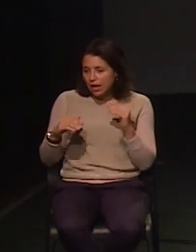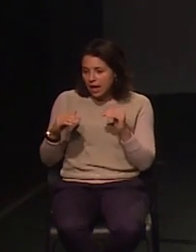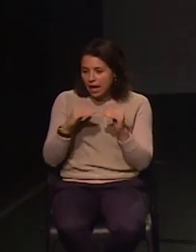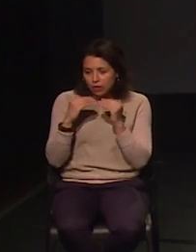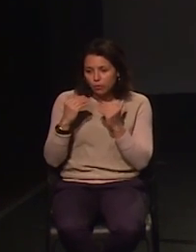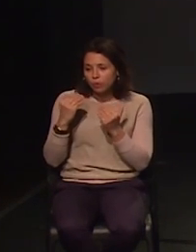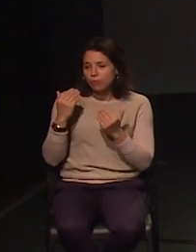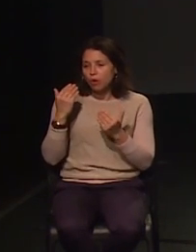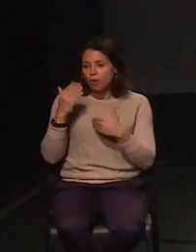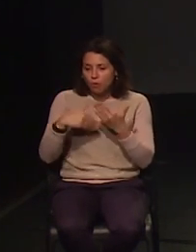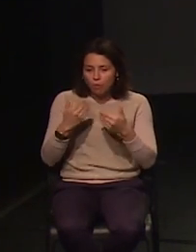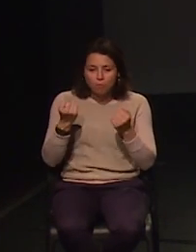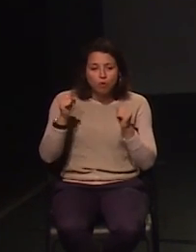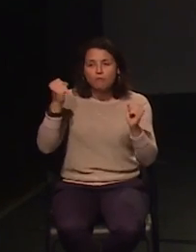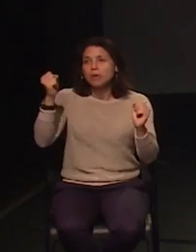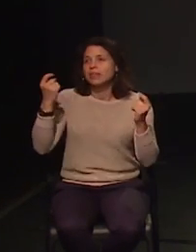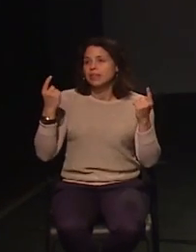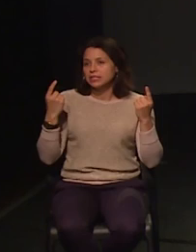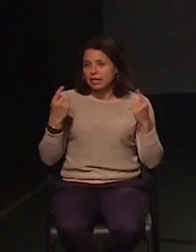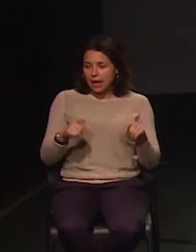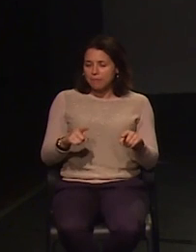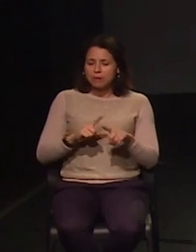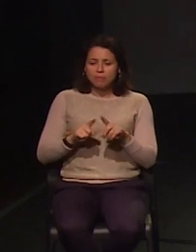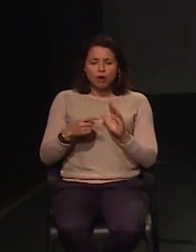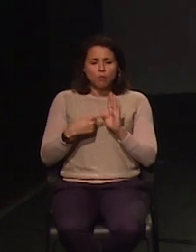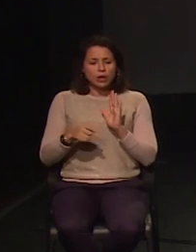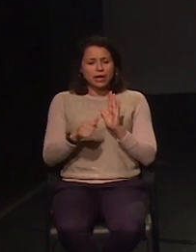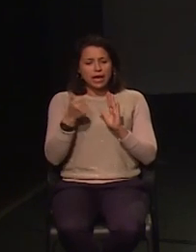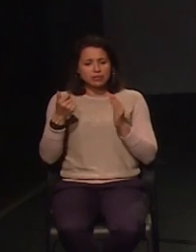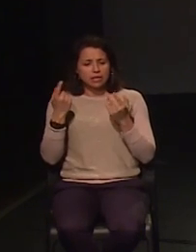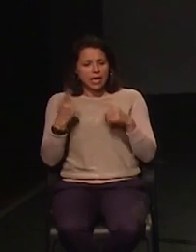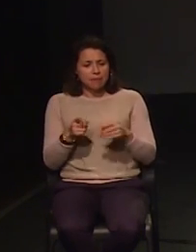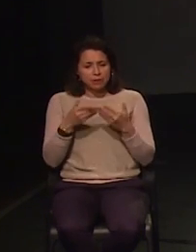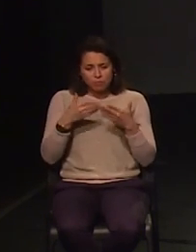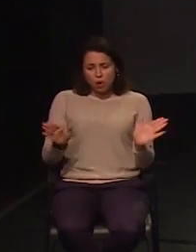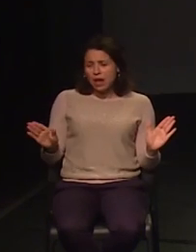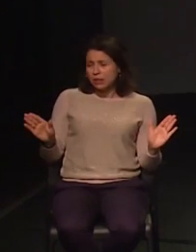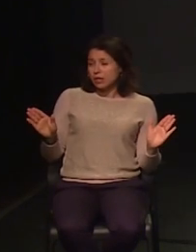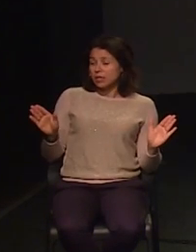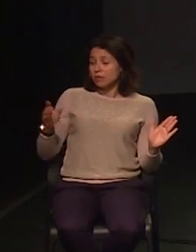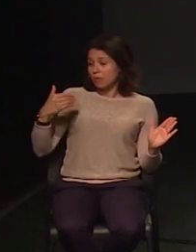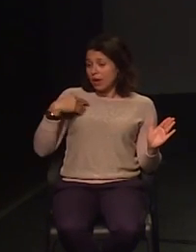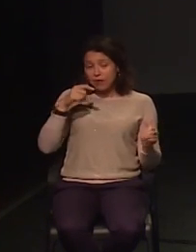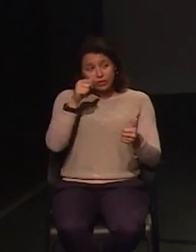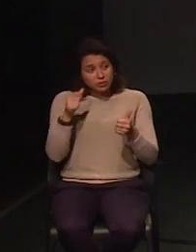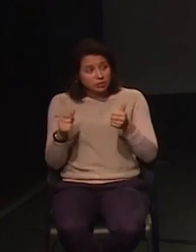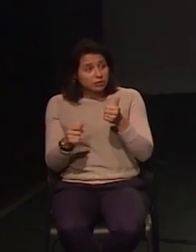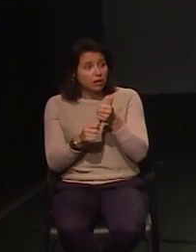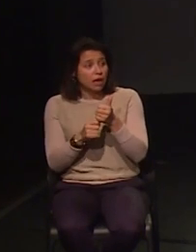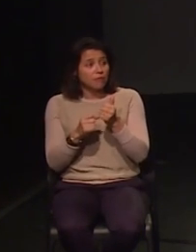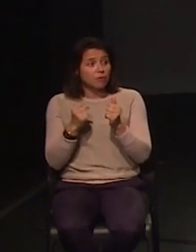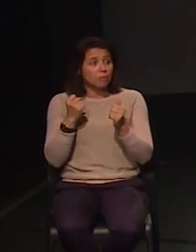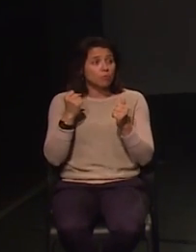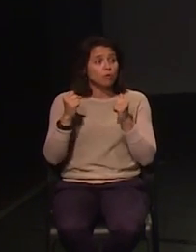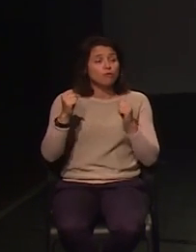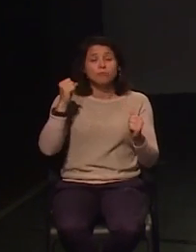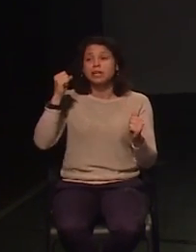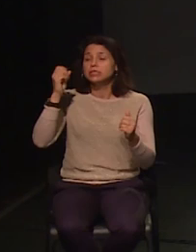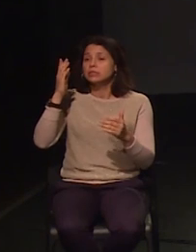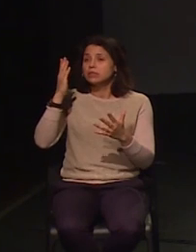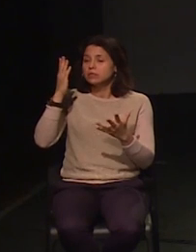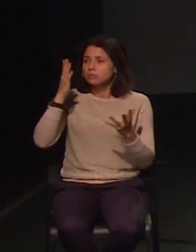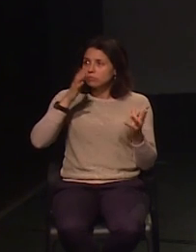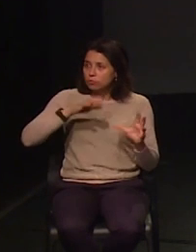that I love. What else is happening broadly that you're seeing? Are there sub-movements? Are there sub-networks happening? What are your